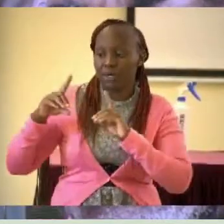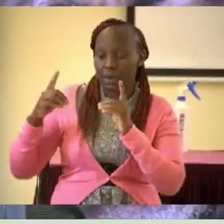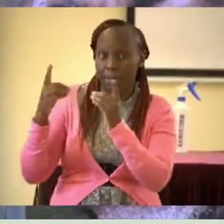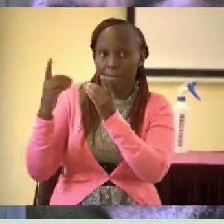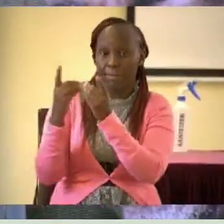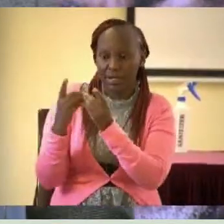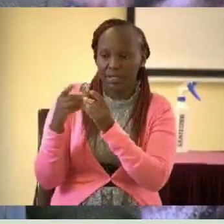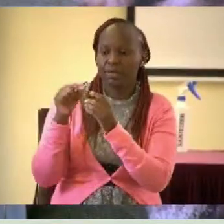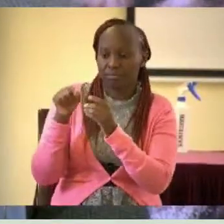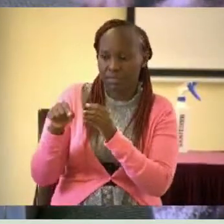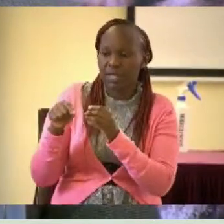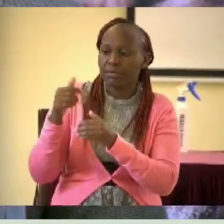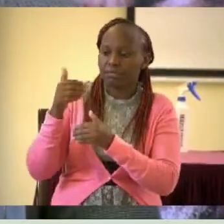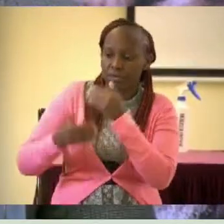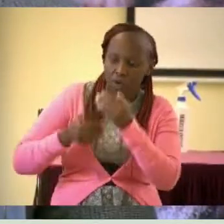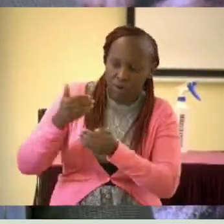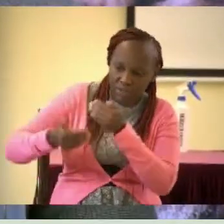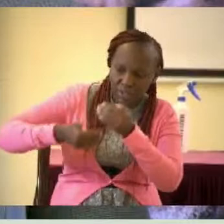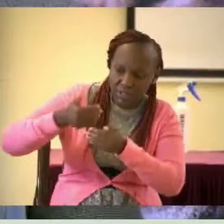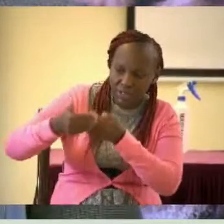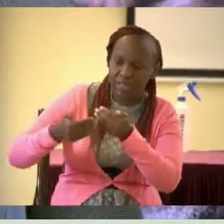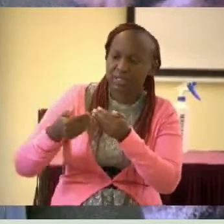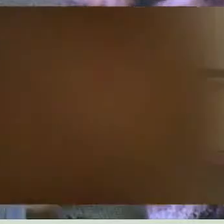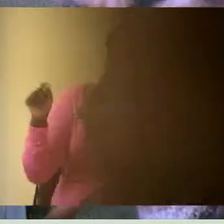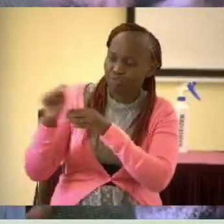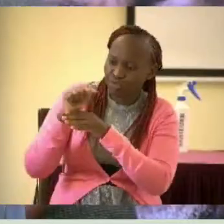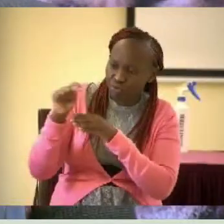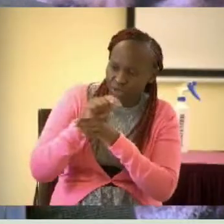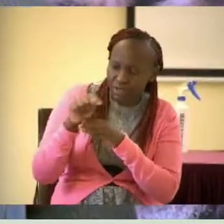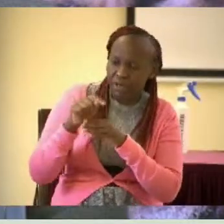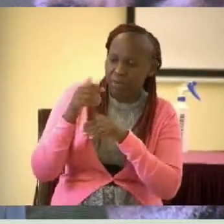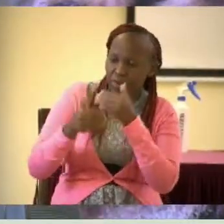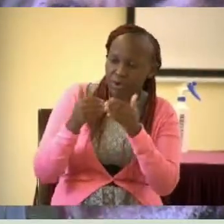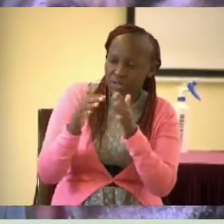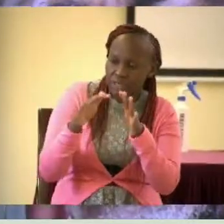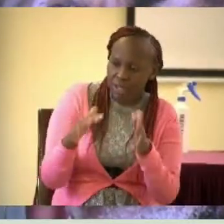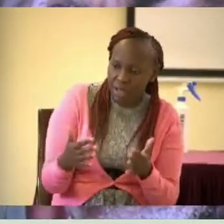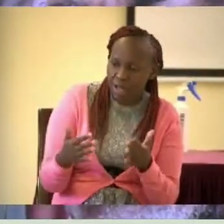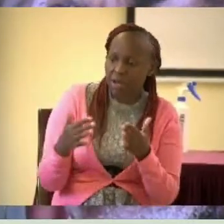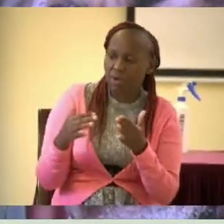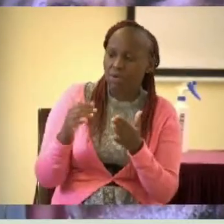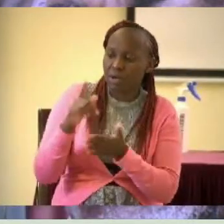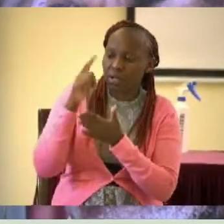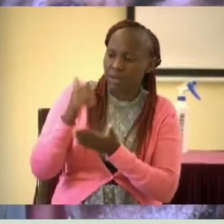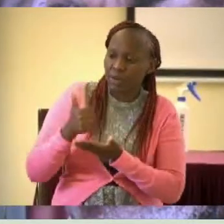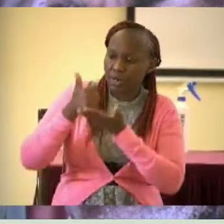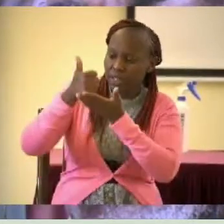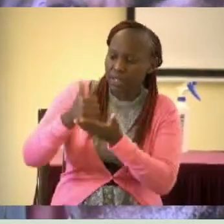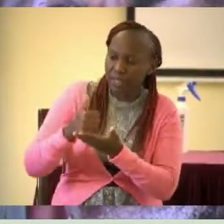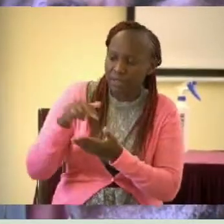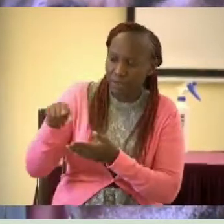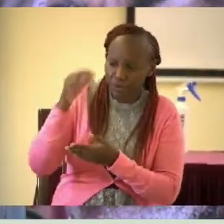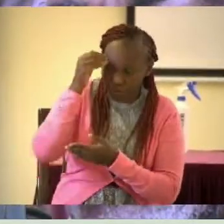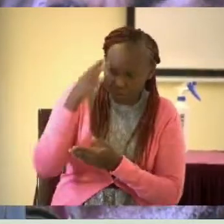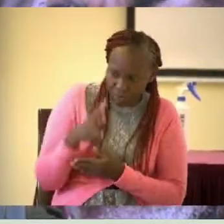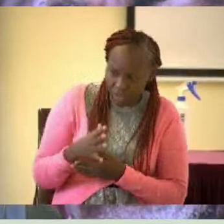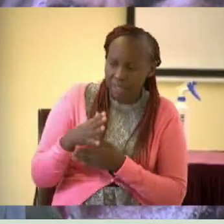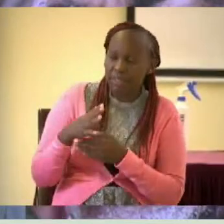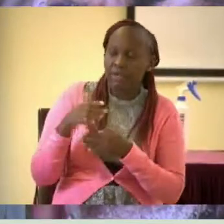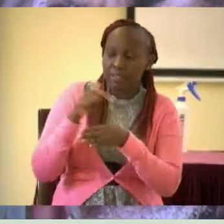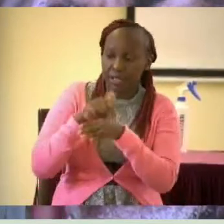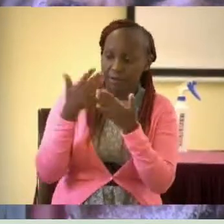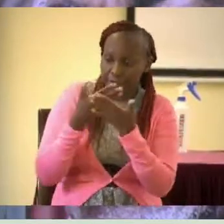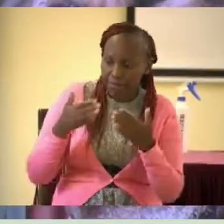that take them through the process, first of all, by inducting them into the process of undertaking legal aid as students. And then when they